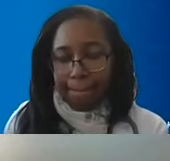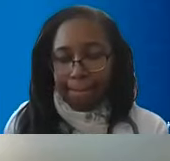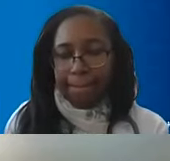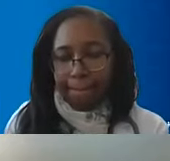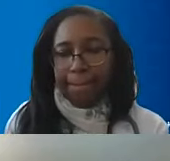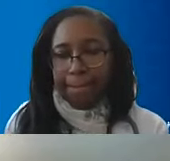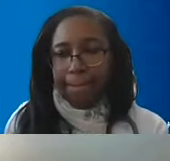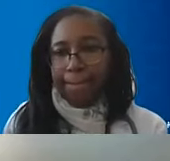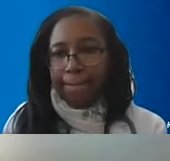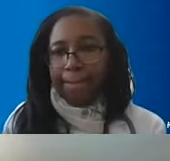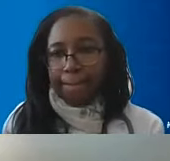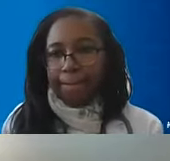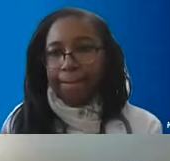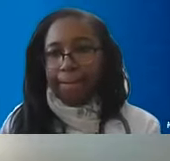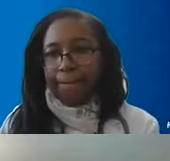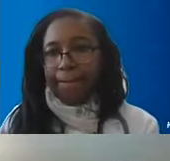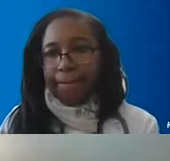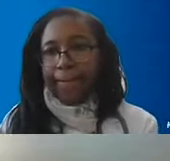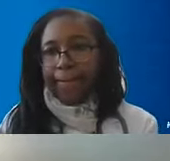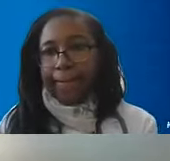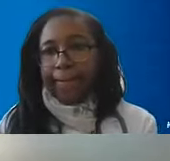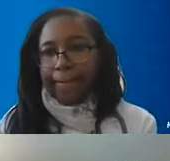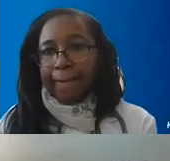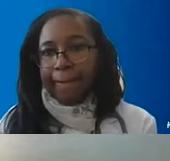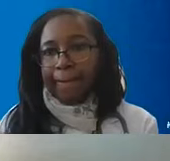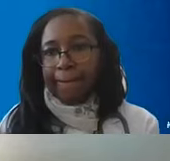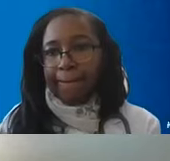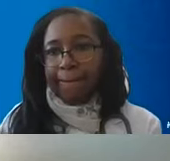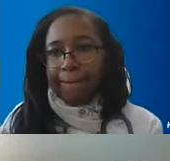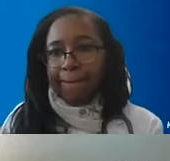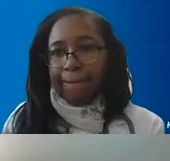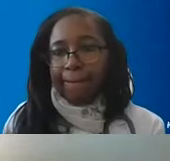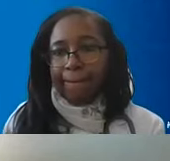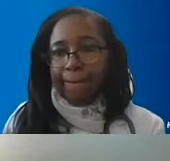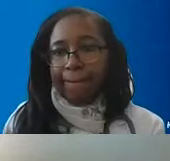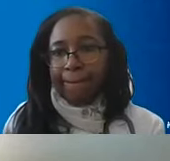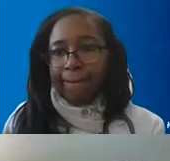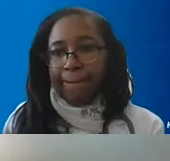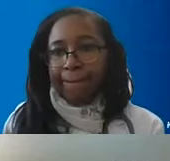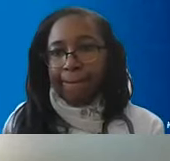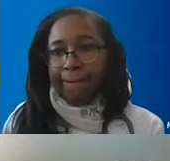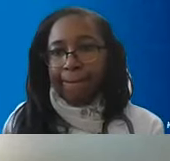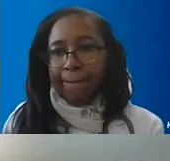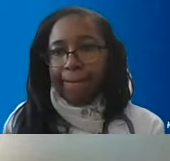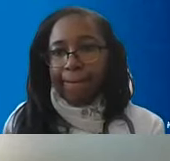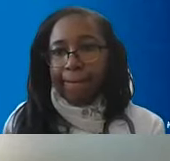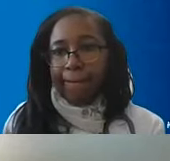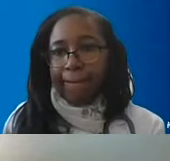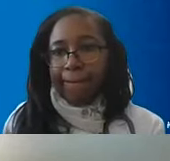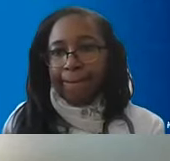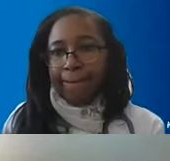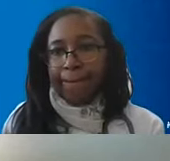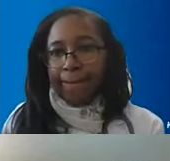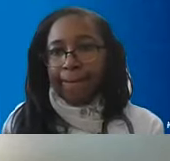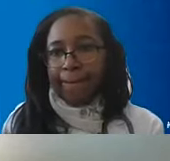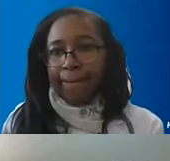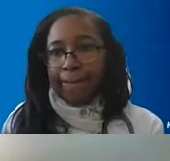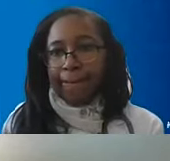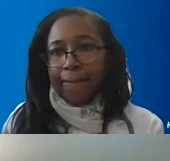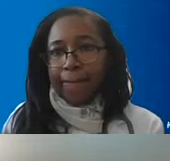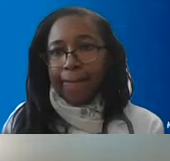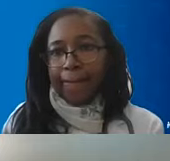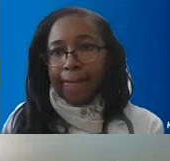young people get sick, more young people are dying. If you look right now, there's more kids hospitalized for COVID-19 this week than